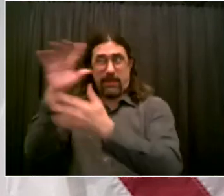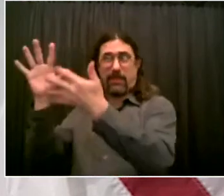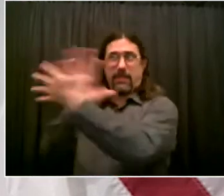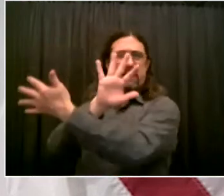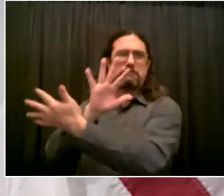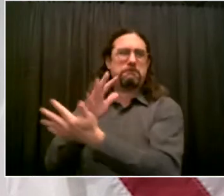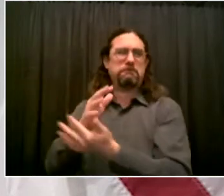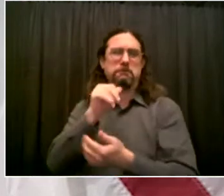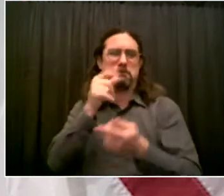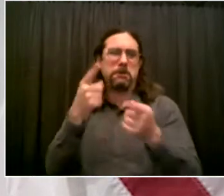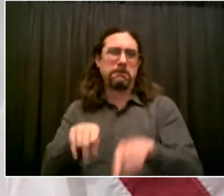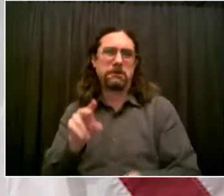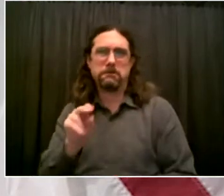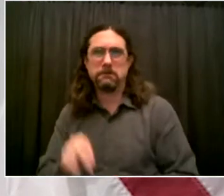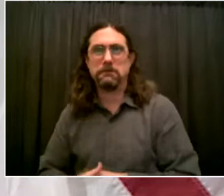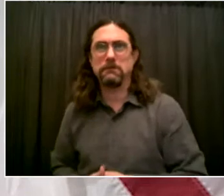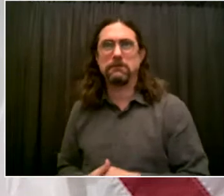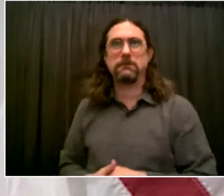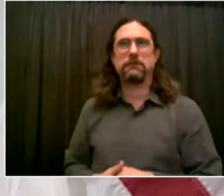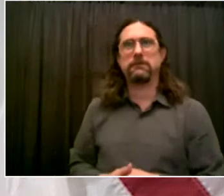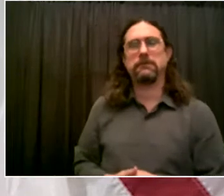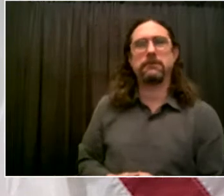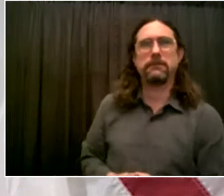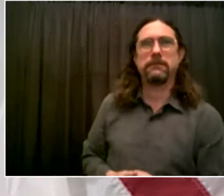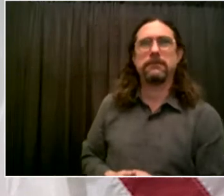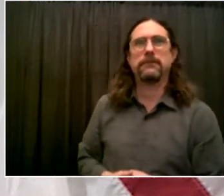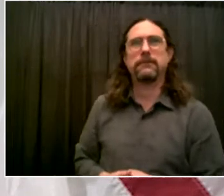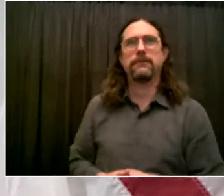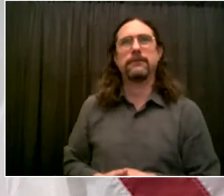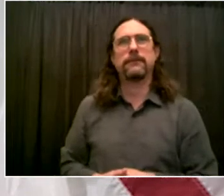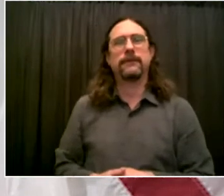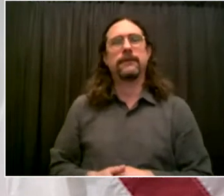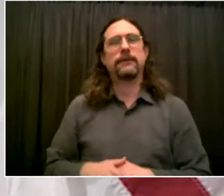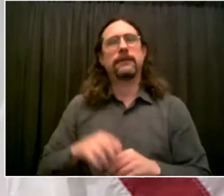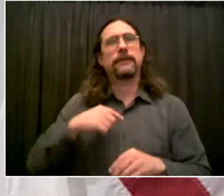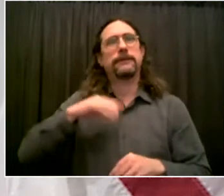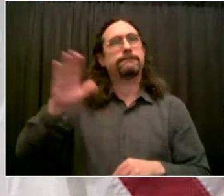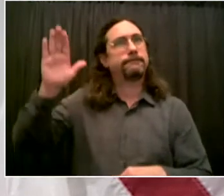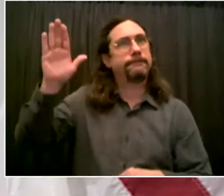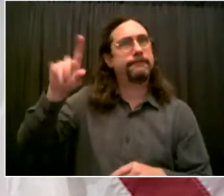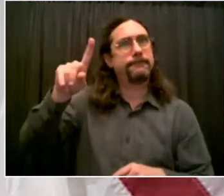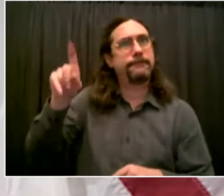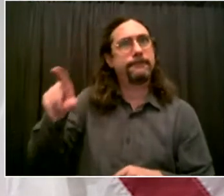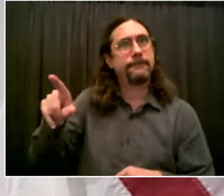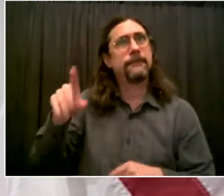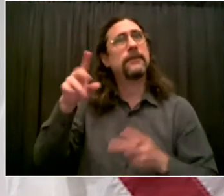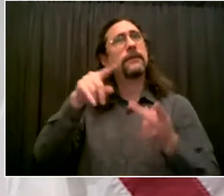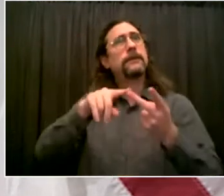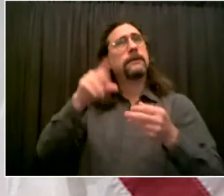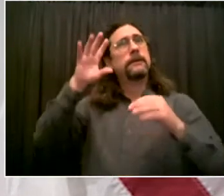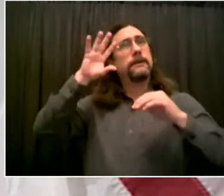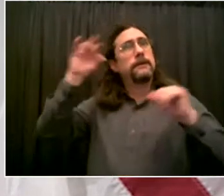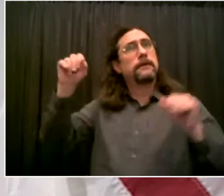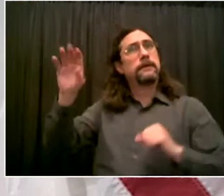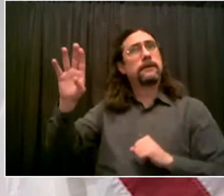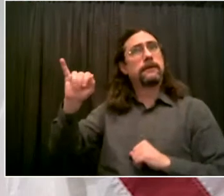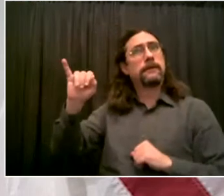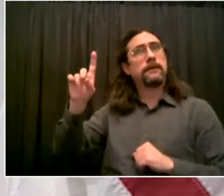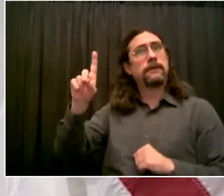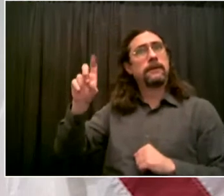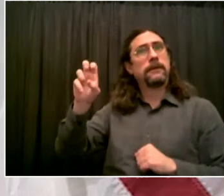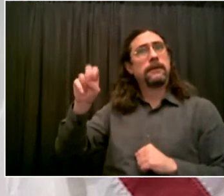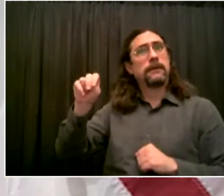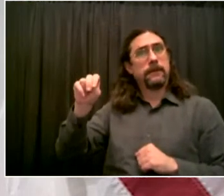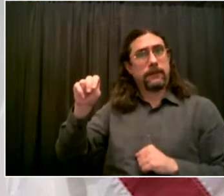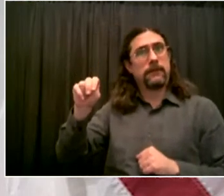President Biden made comments saying that the governor should resign if the Attorney General's investigation shows there was sexual harassment or